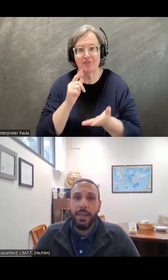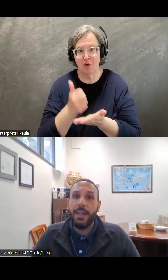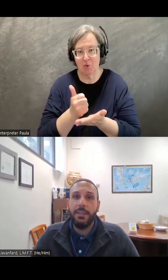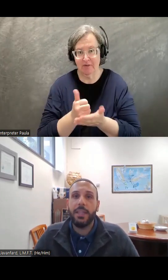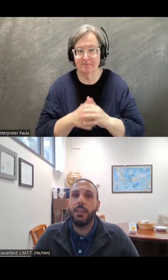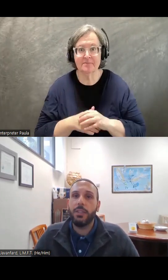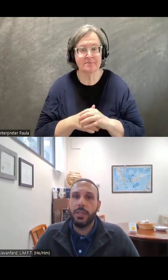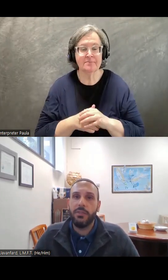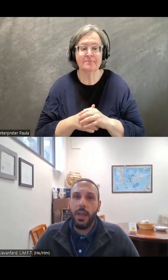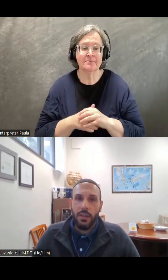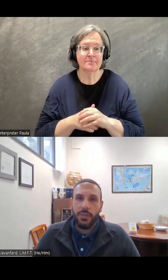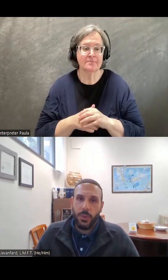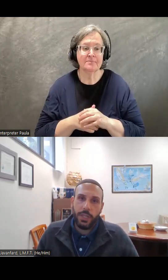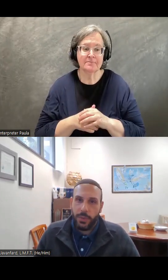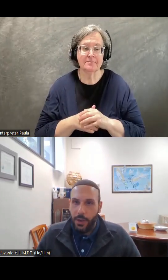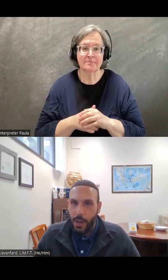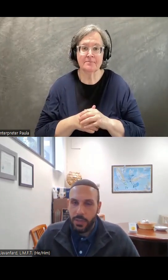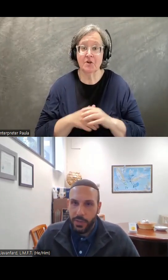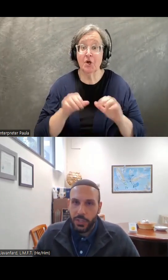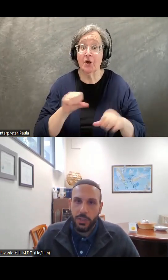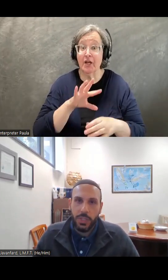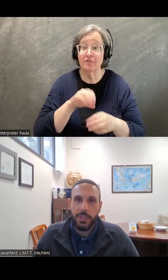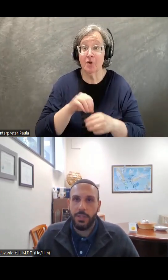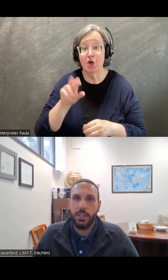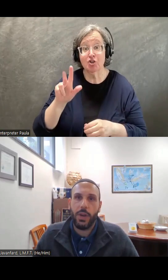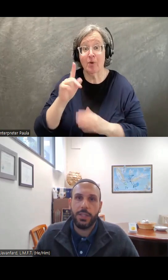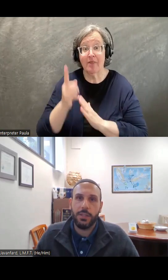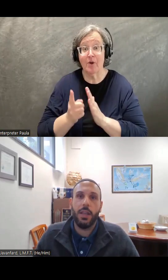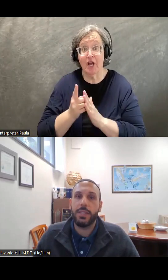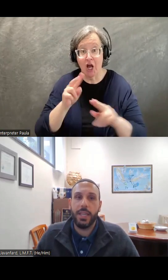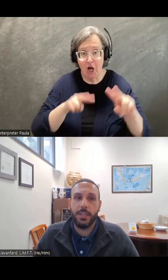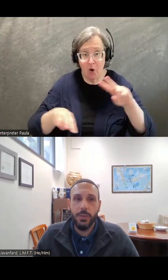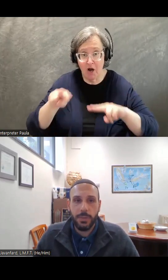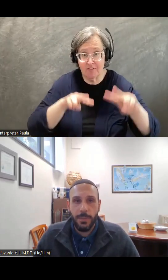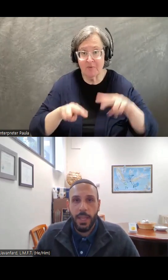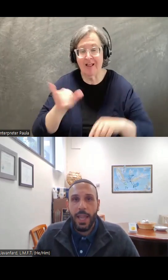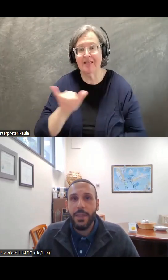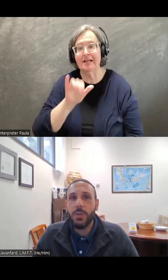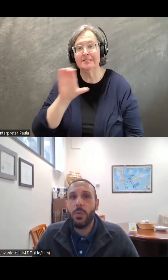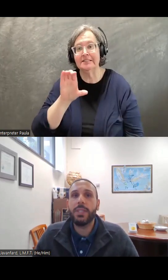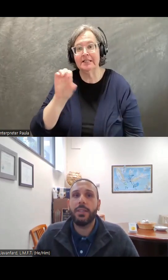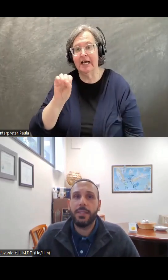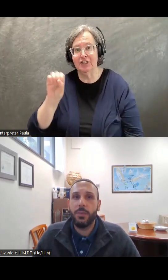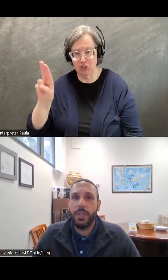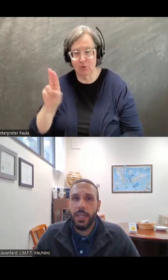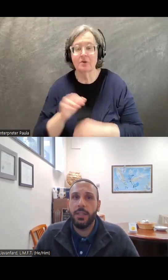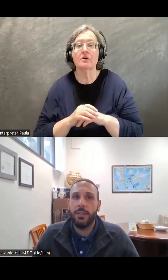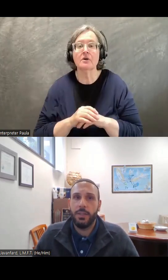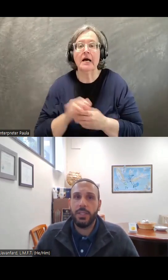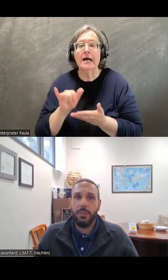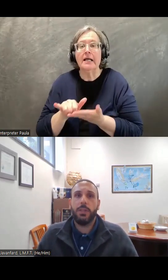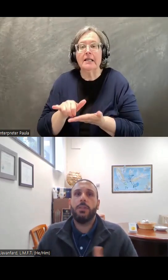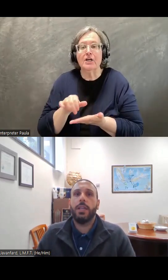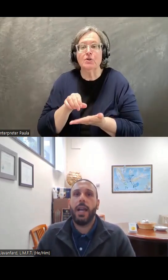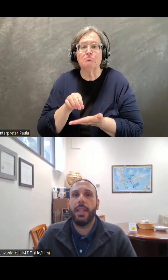can be anything inclusive of the 23-hour observation units, such as crisis CSUs. And this was what was listed within